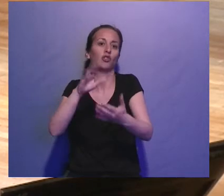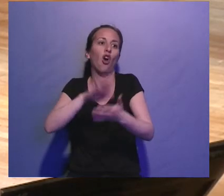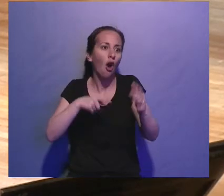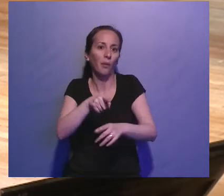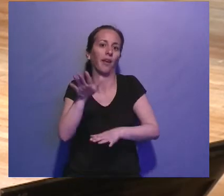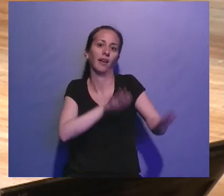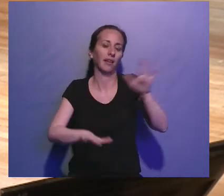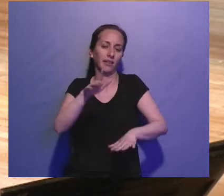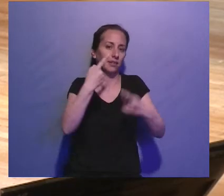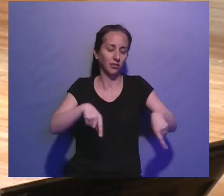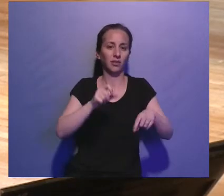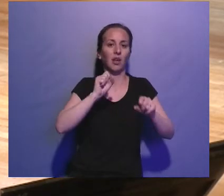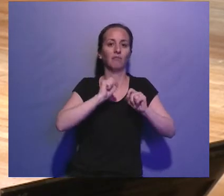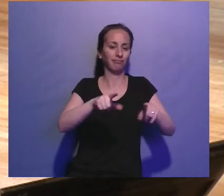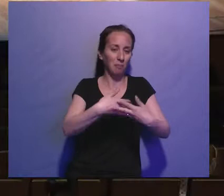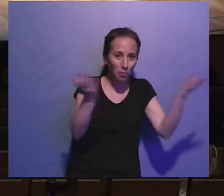Control Office